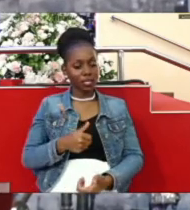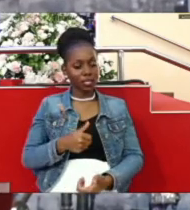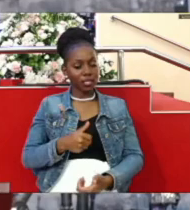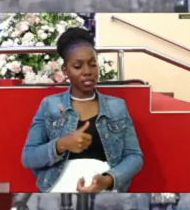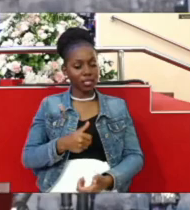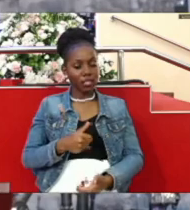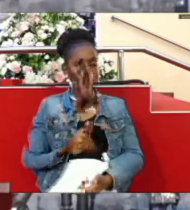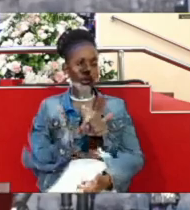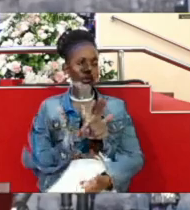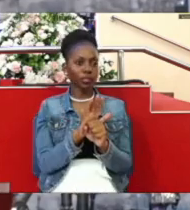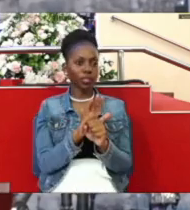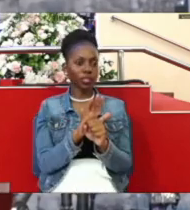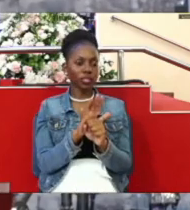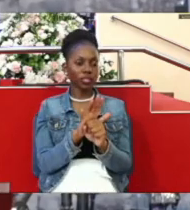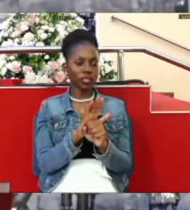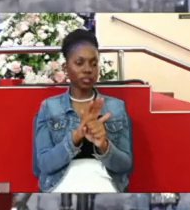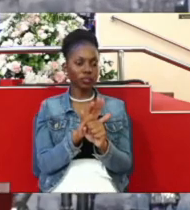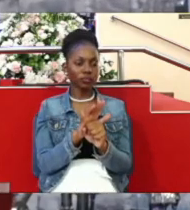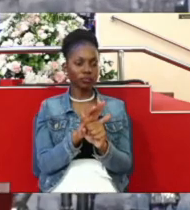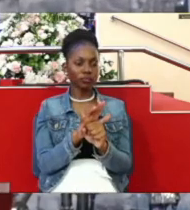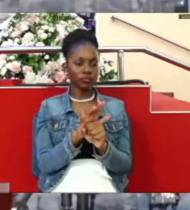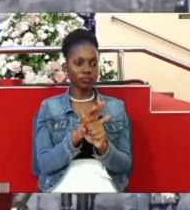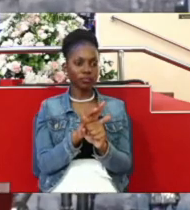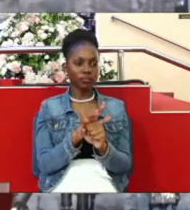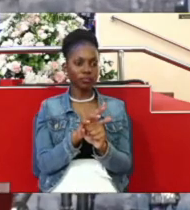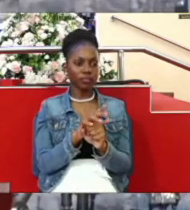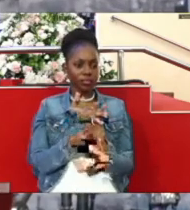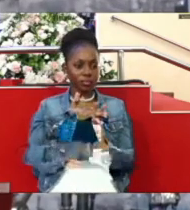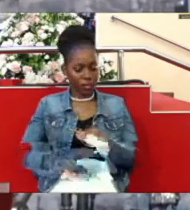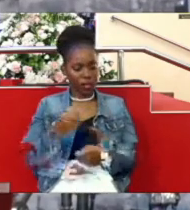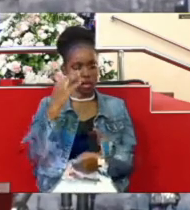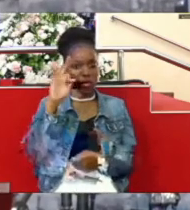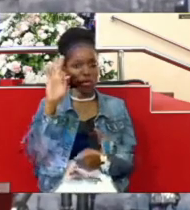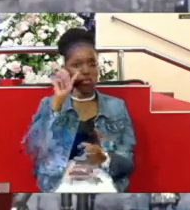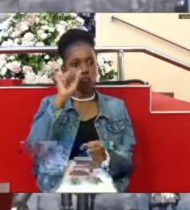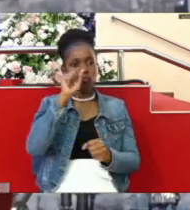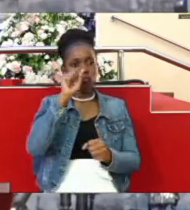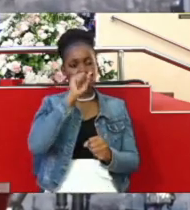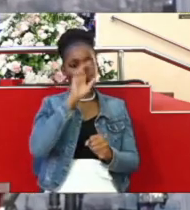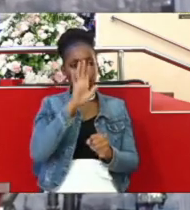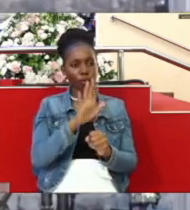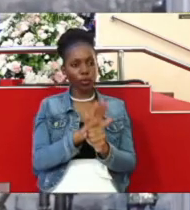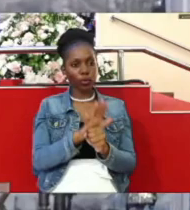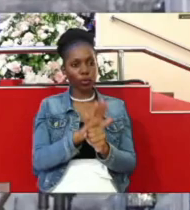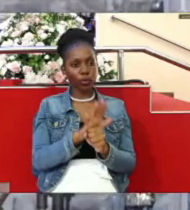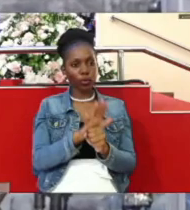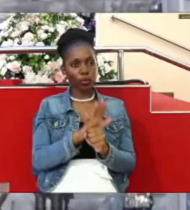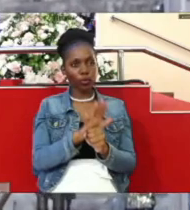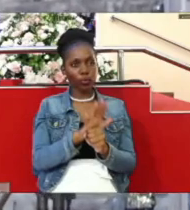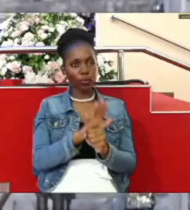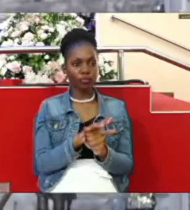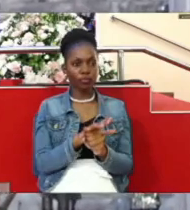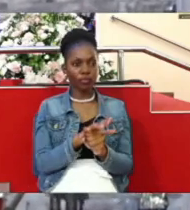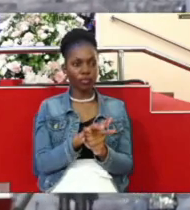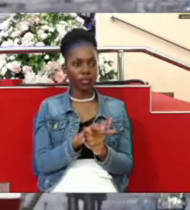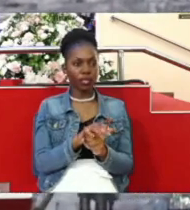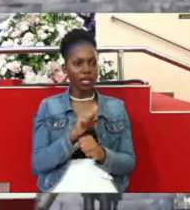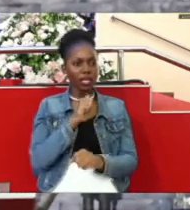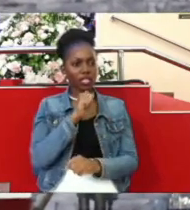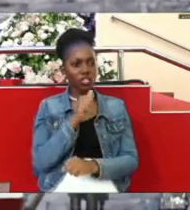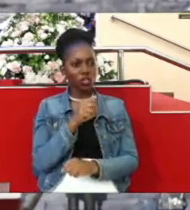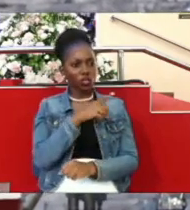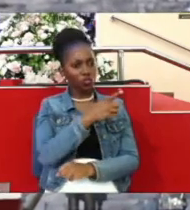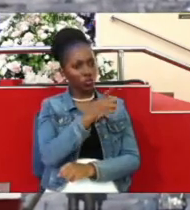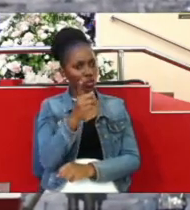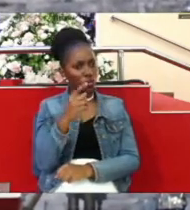nadhiri. It is the well of oath. Ni kisima cha nadhiri. And this well of oath is not for yourself but for your future